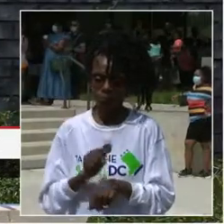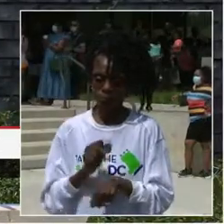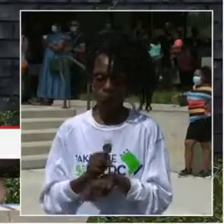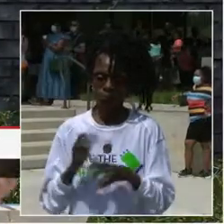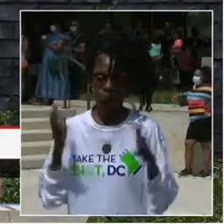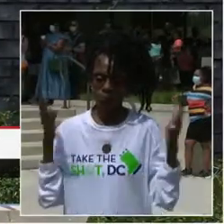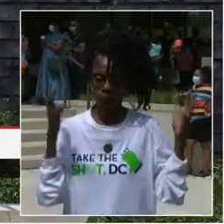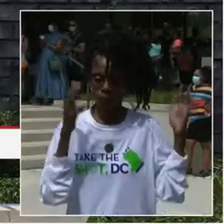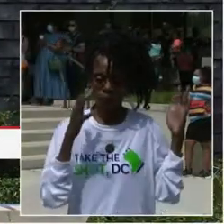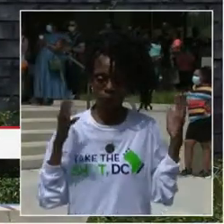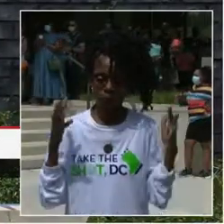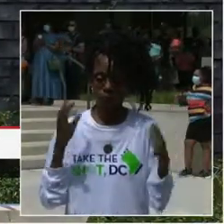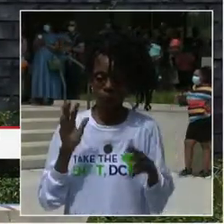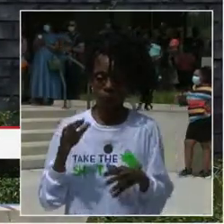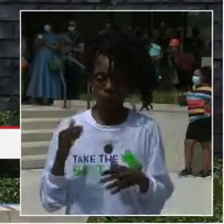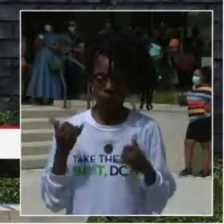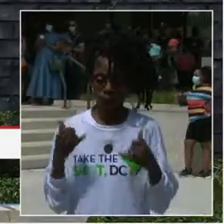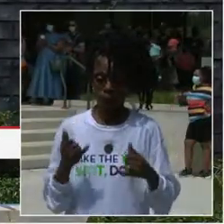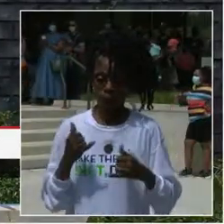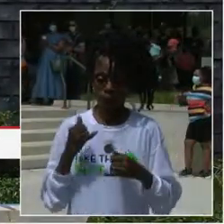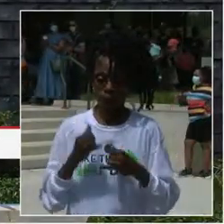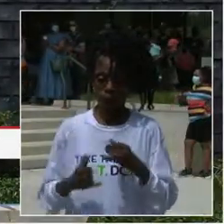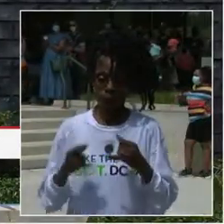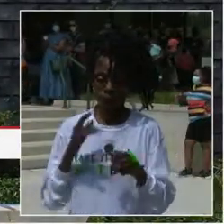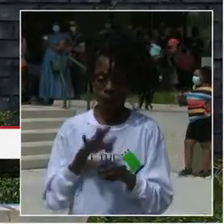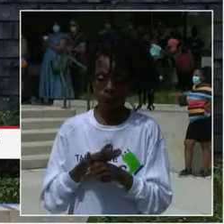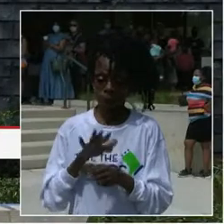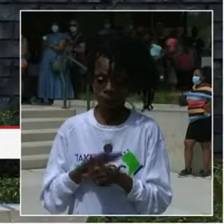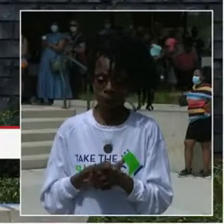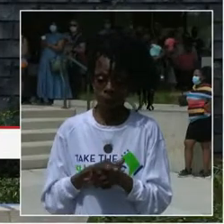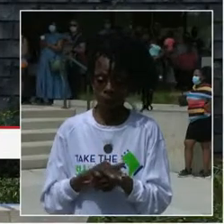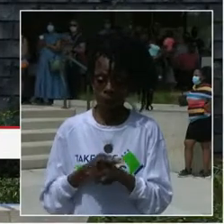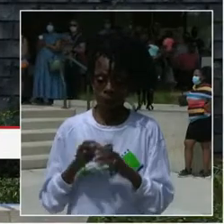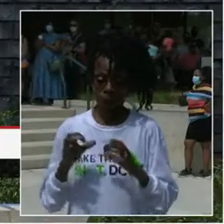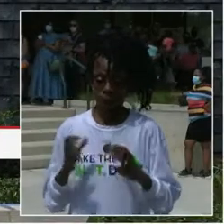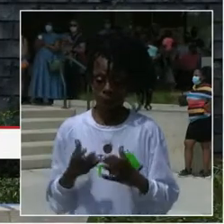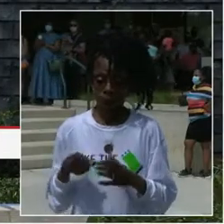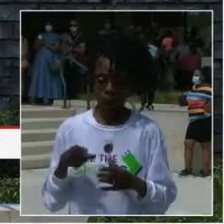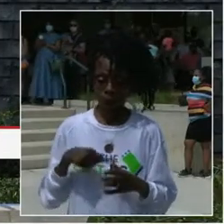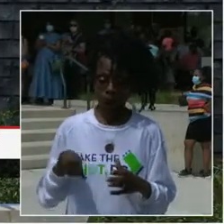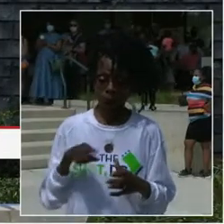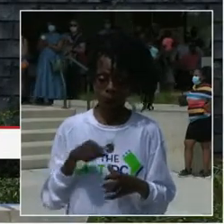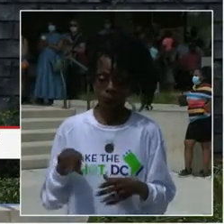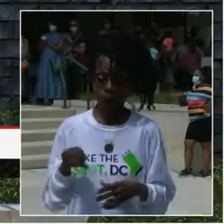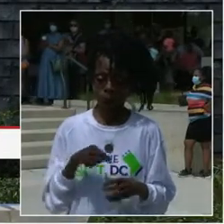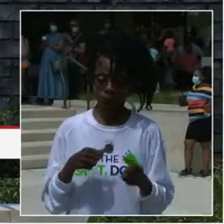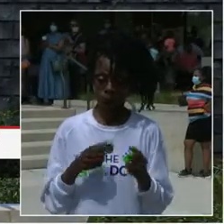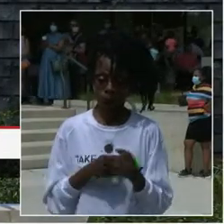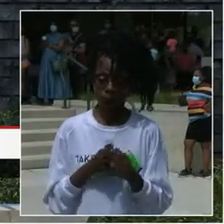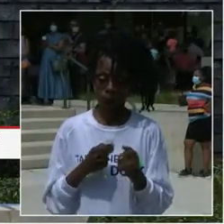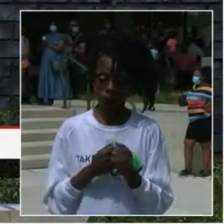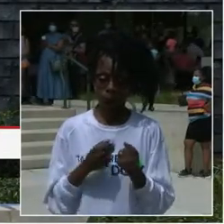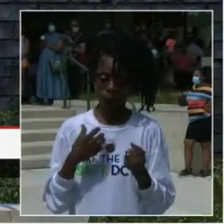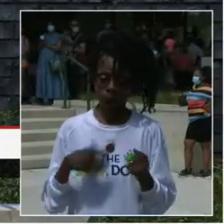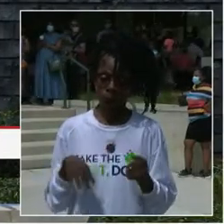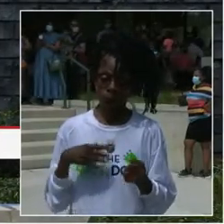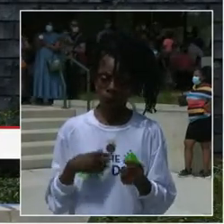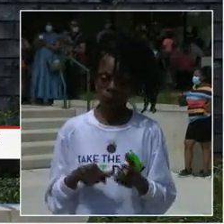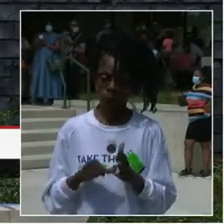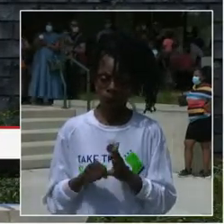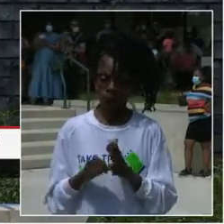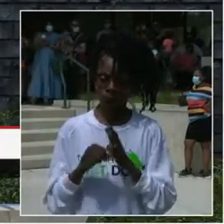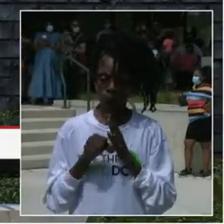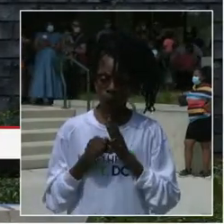And lastly, to the senior class that's coming in, your advocacy was impressive. Your